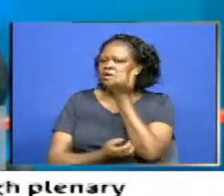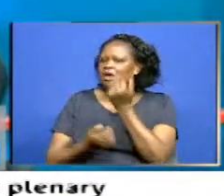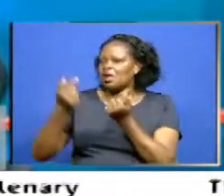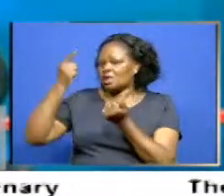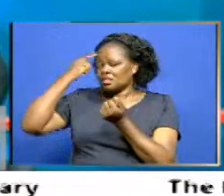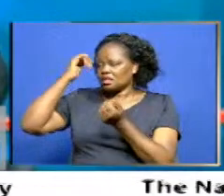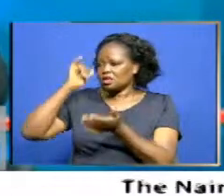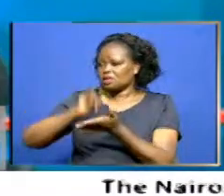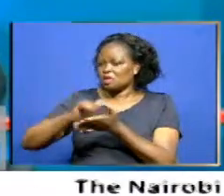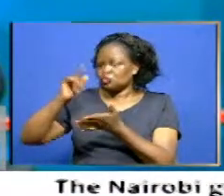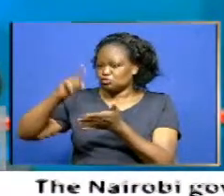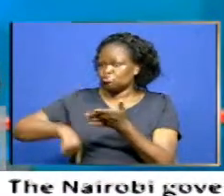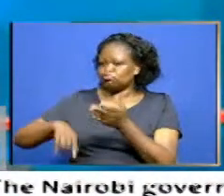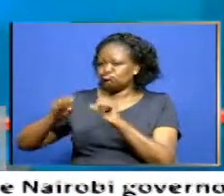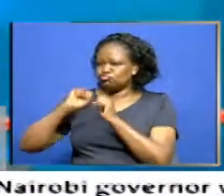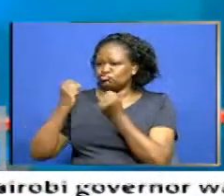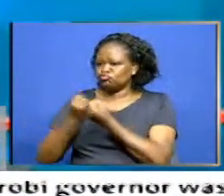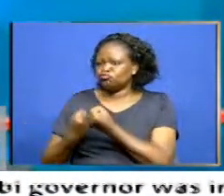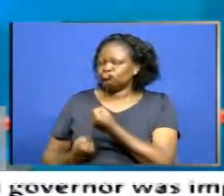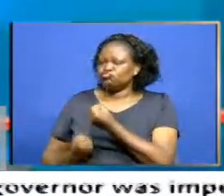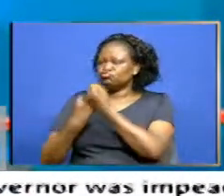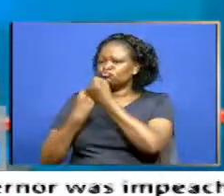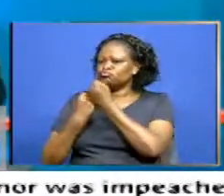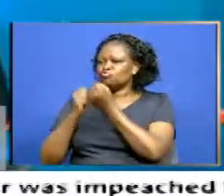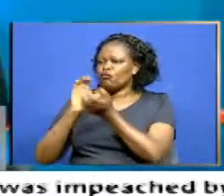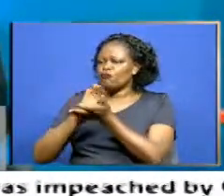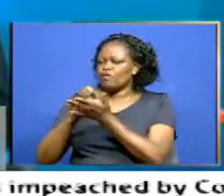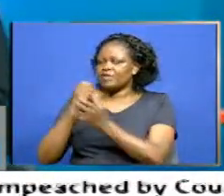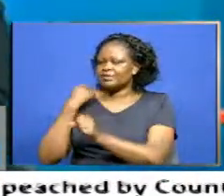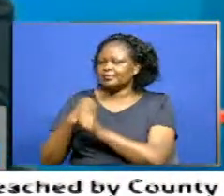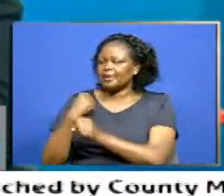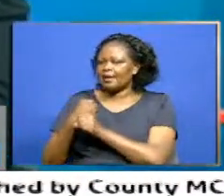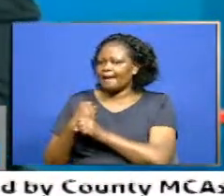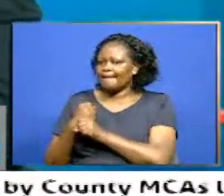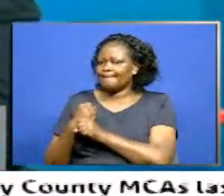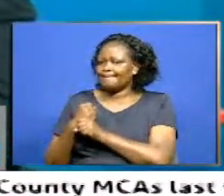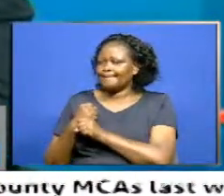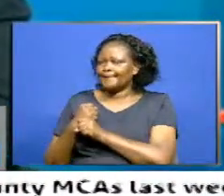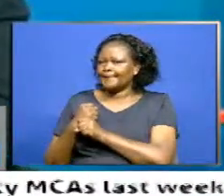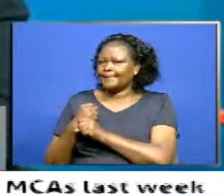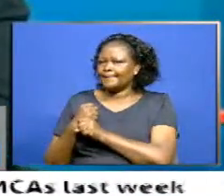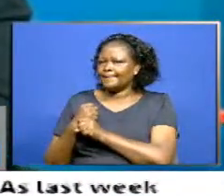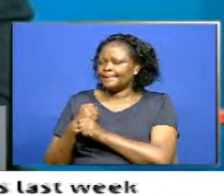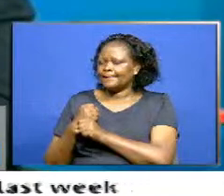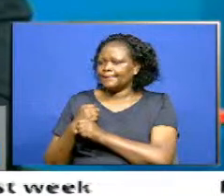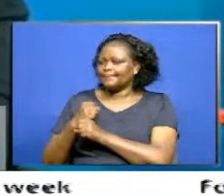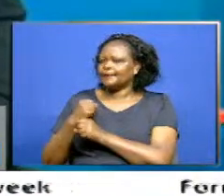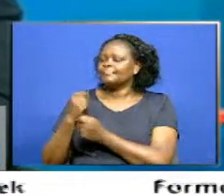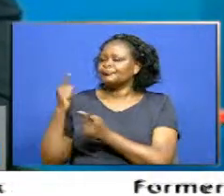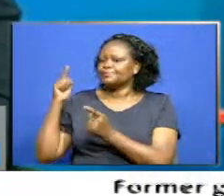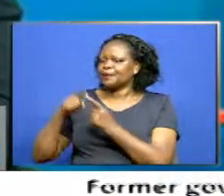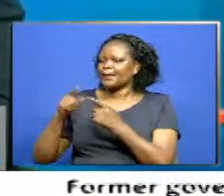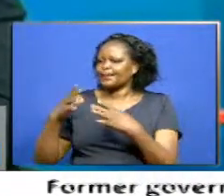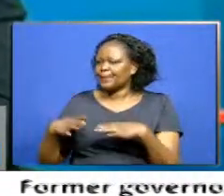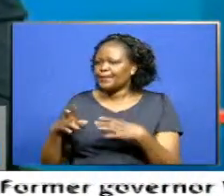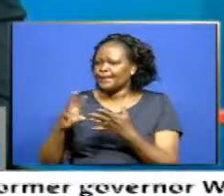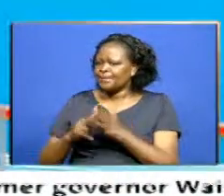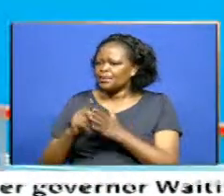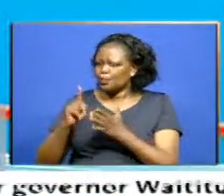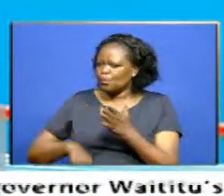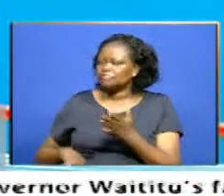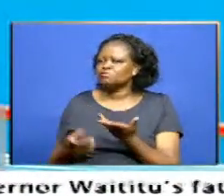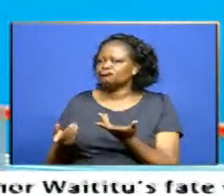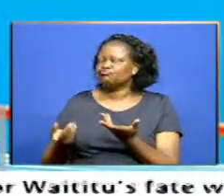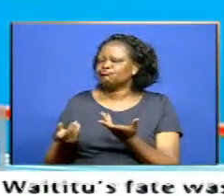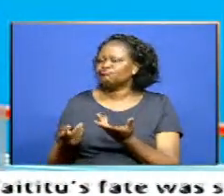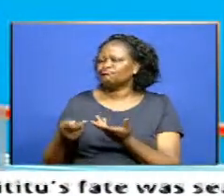the Social Assistance Fund tries to do. That you just mainly target people. So it would undermine some of the